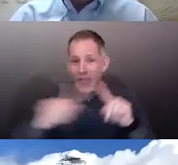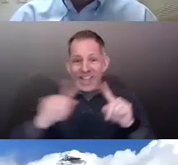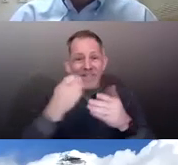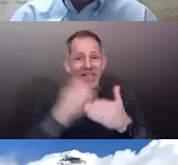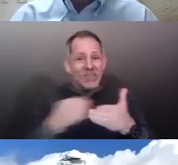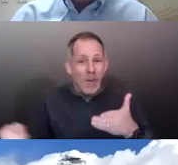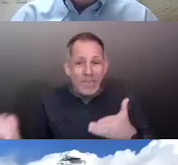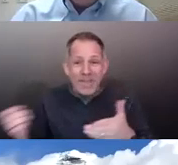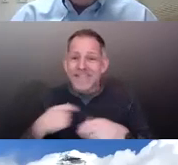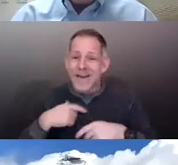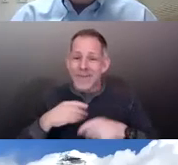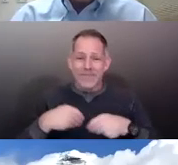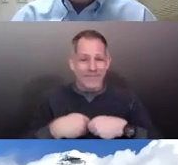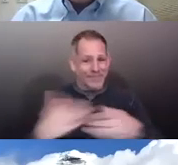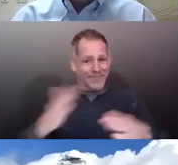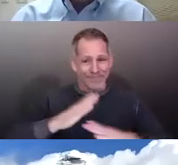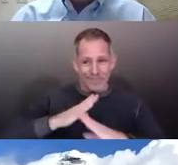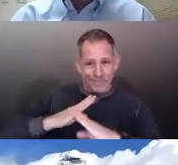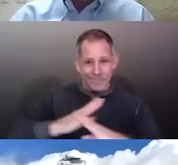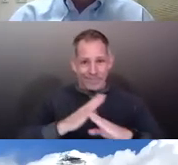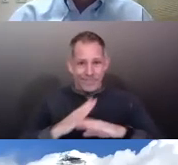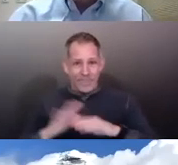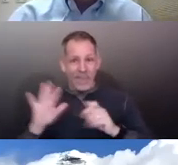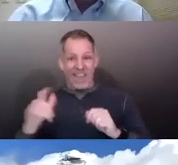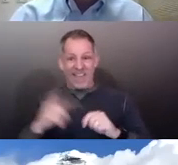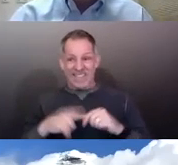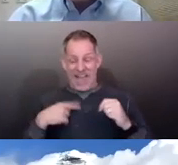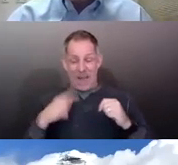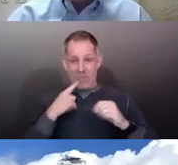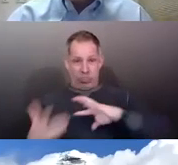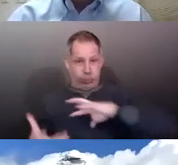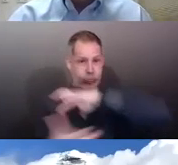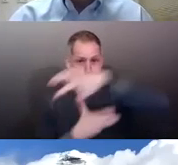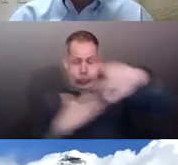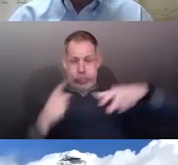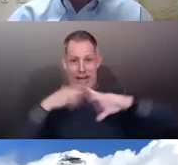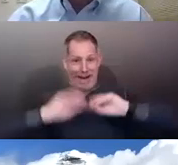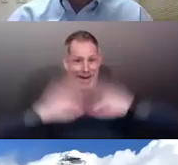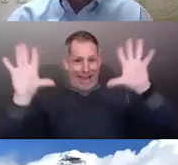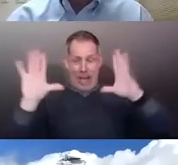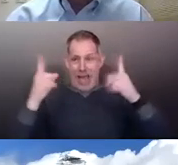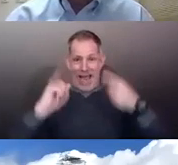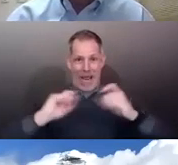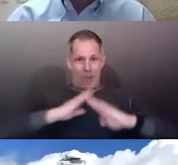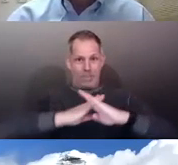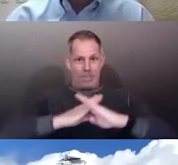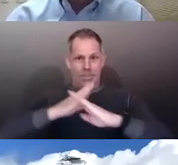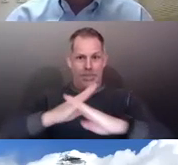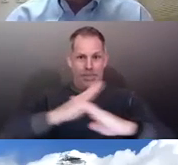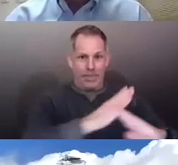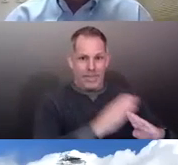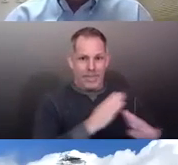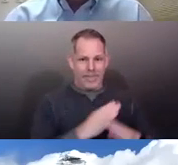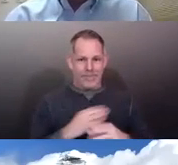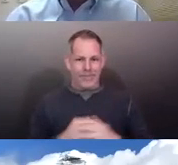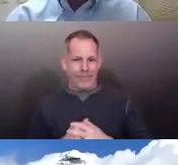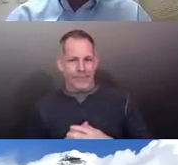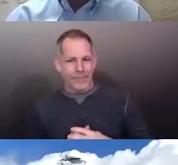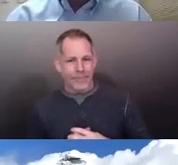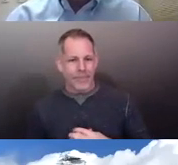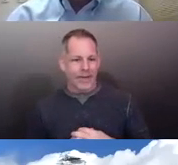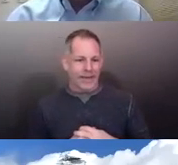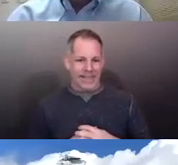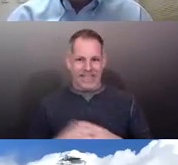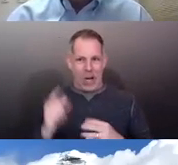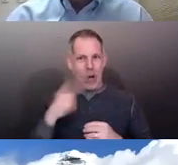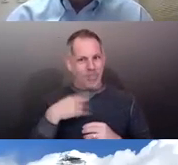really chaotic and difficult and on the brink, as Jason mentioned. We almost had to stand up a field hospital,